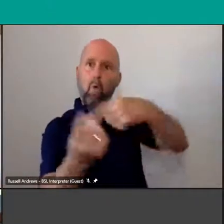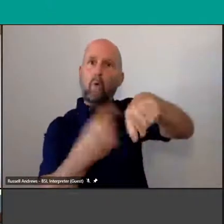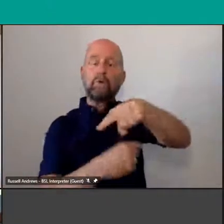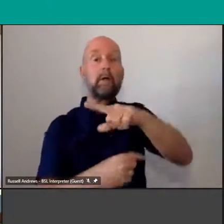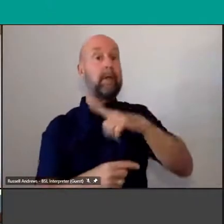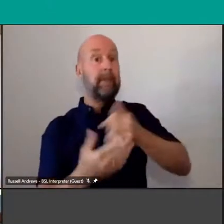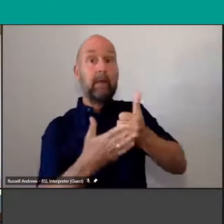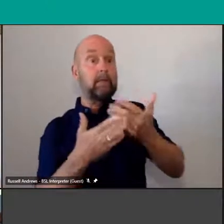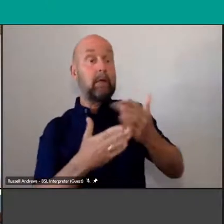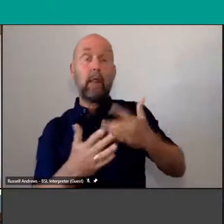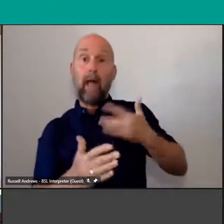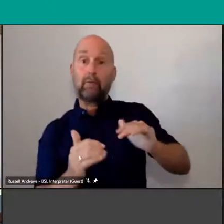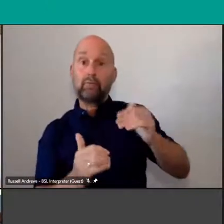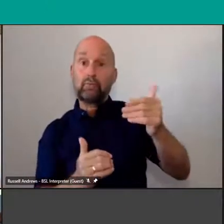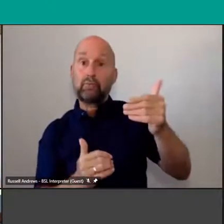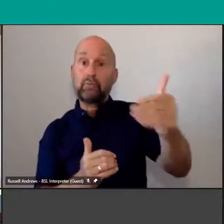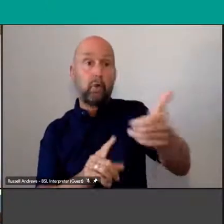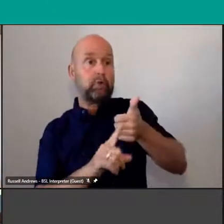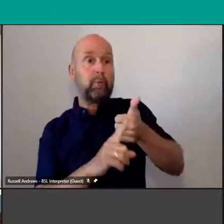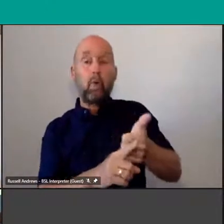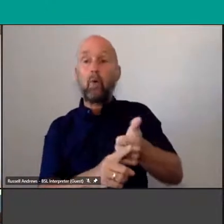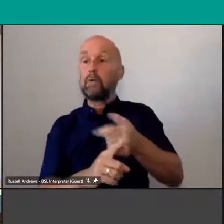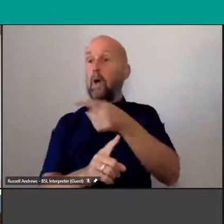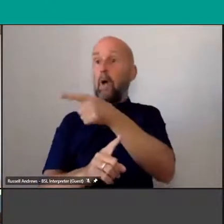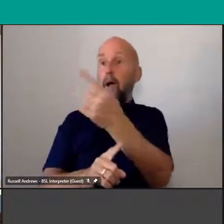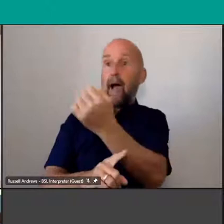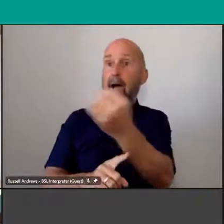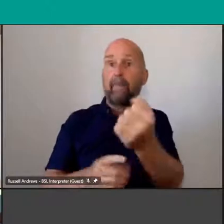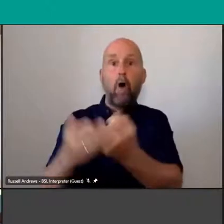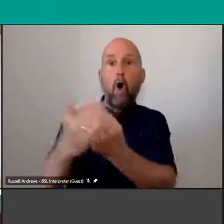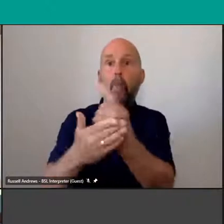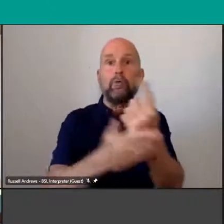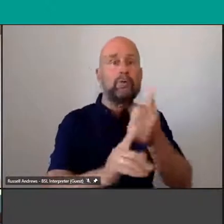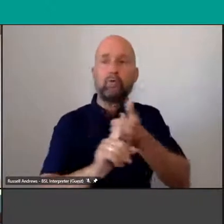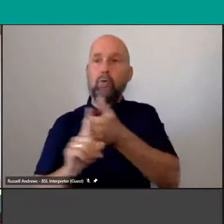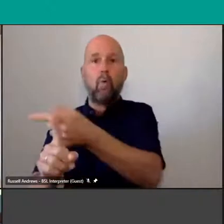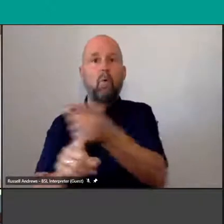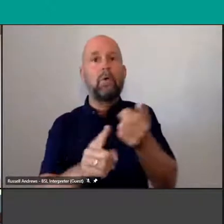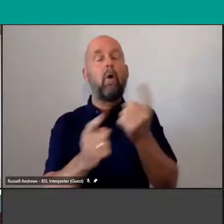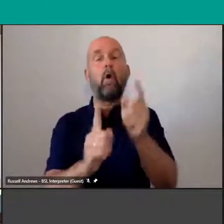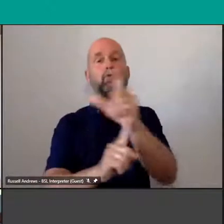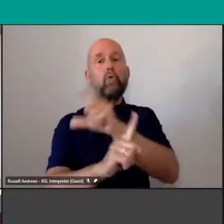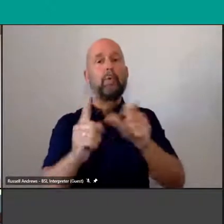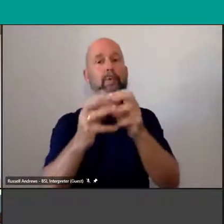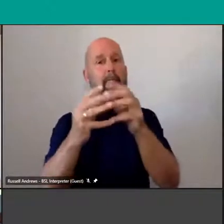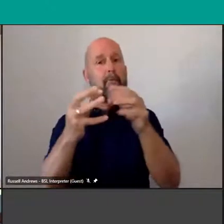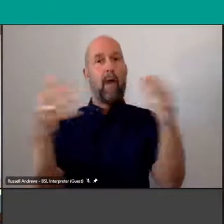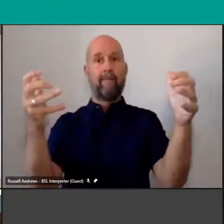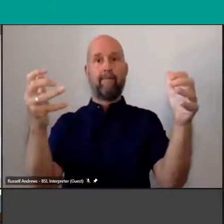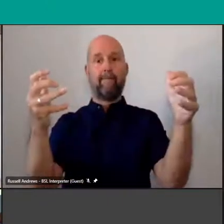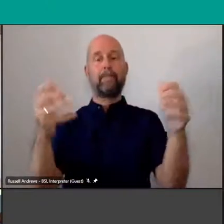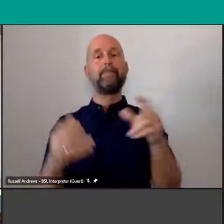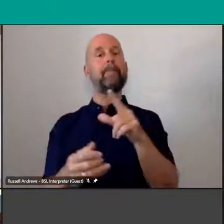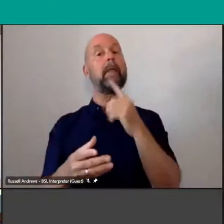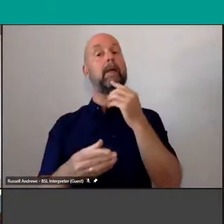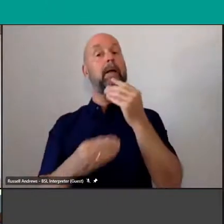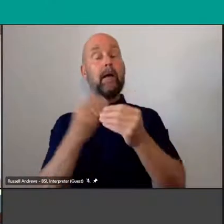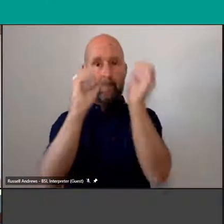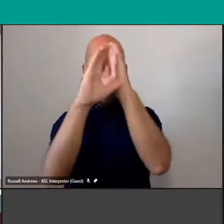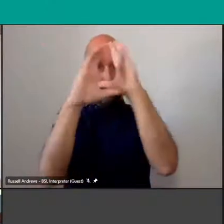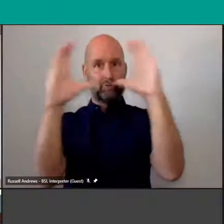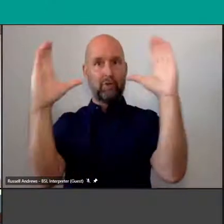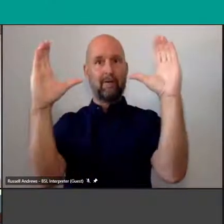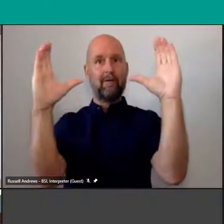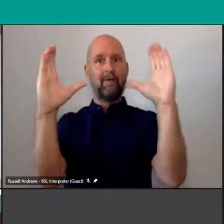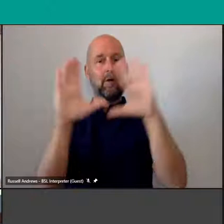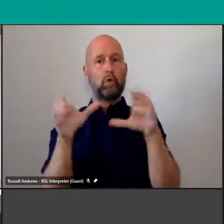it throughout their lives, where there's good work, good opportunities, and thriving communities. And the vision we describe is not a